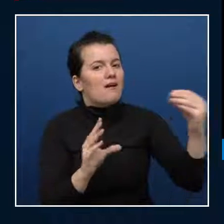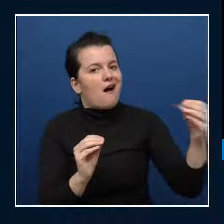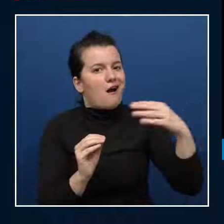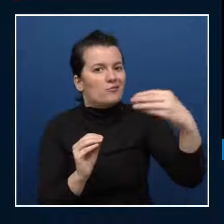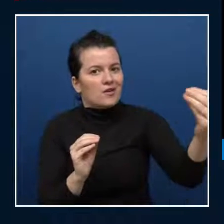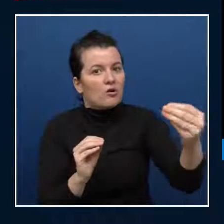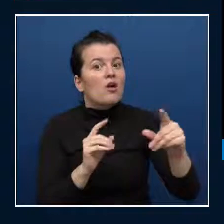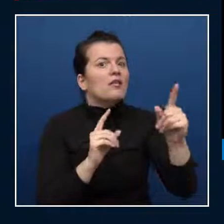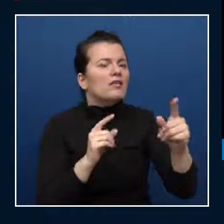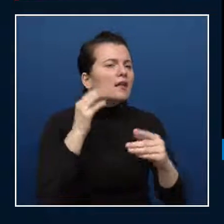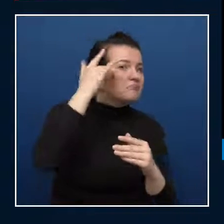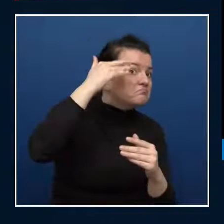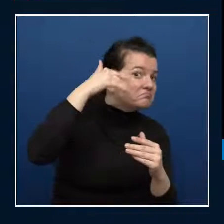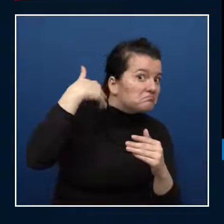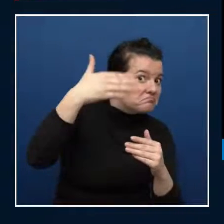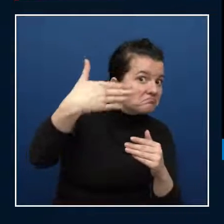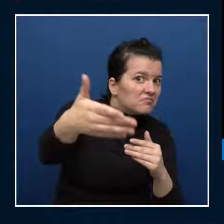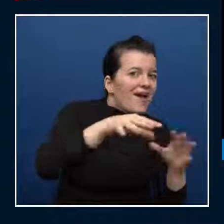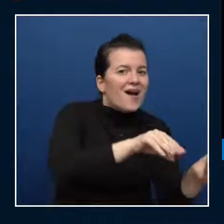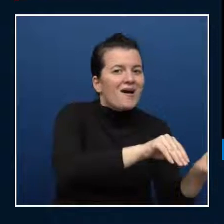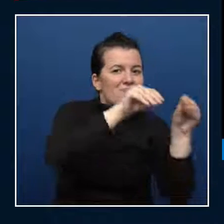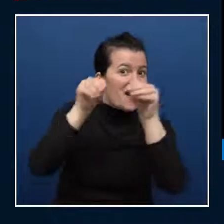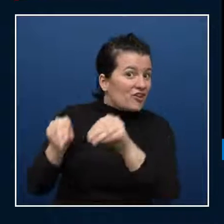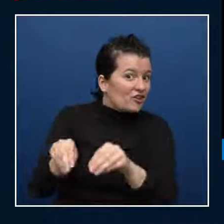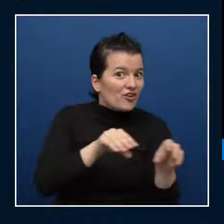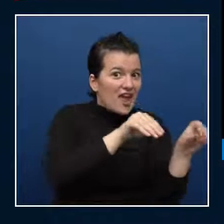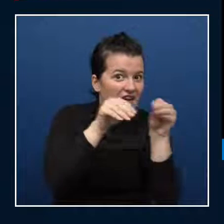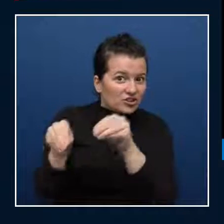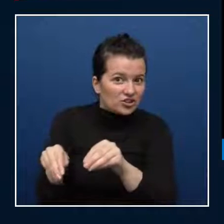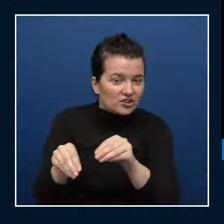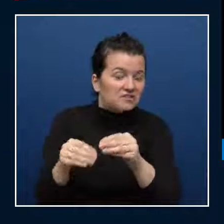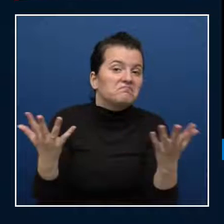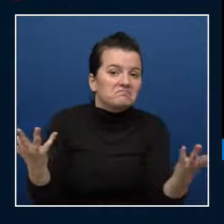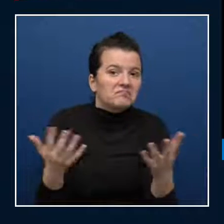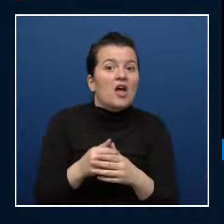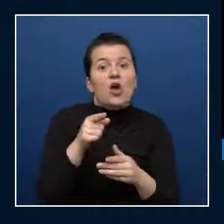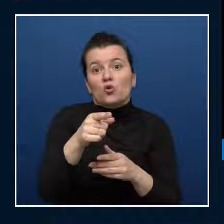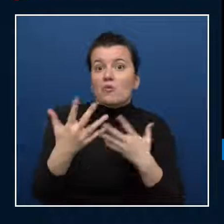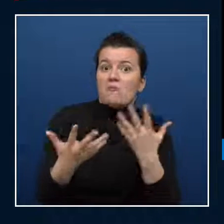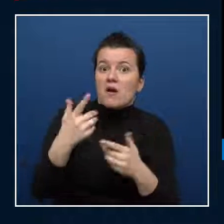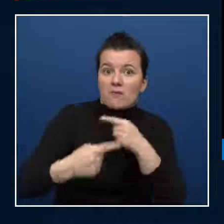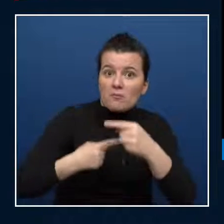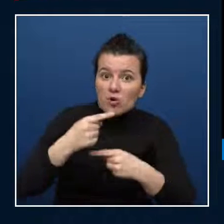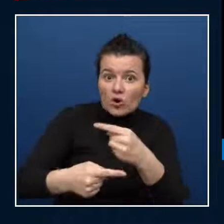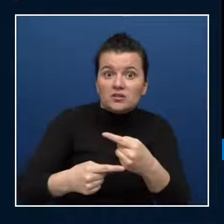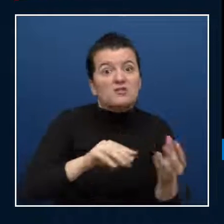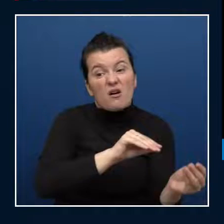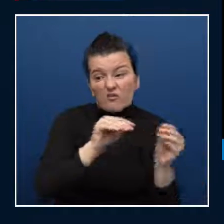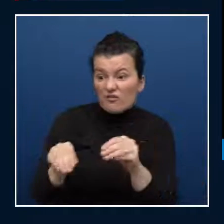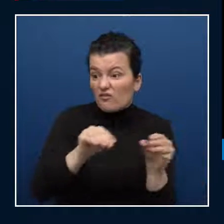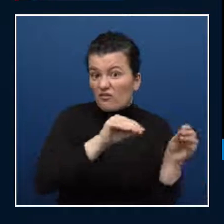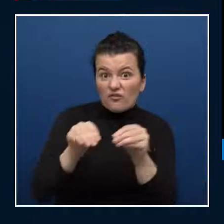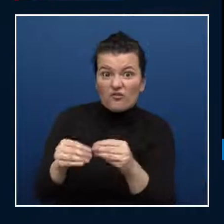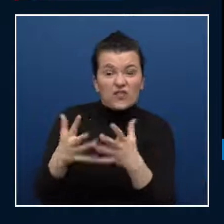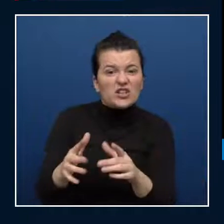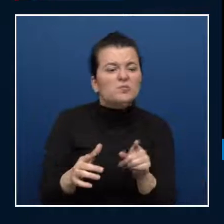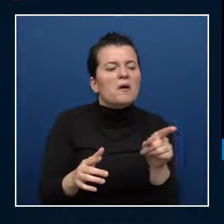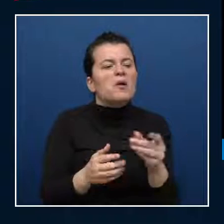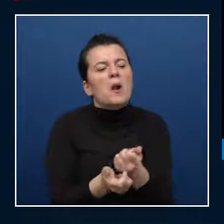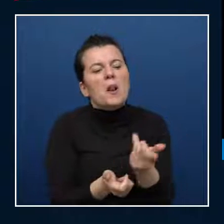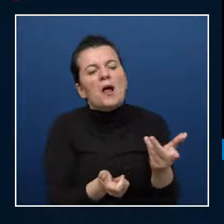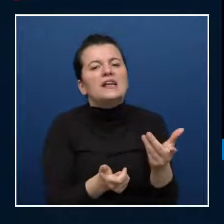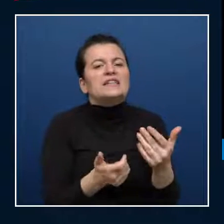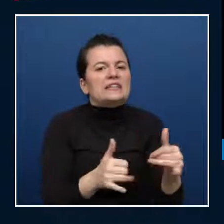if you're in the process of moving your workloads into Azure, but you still have some that are on-prem, then you can have that as an endpoint as